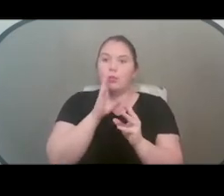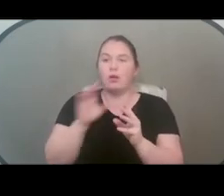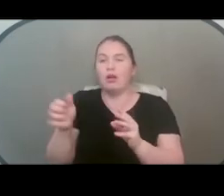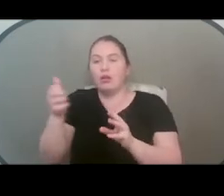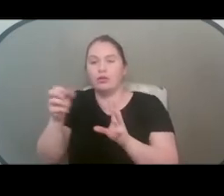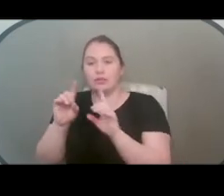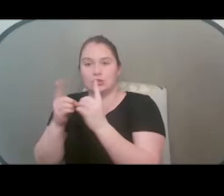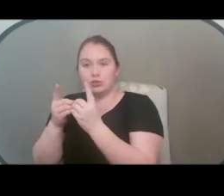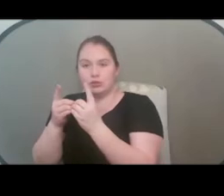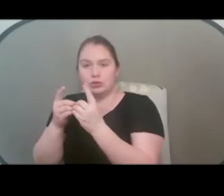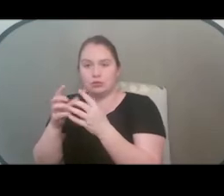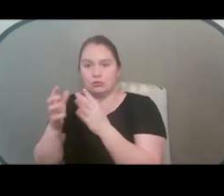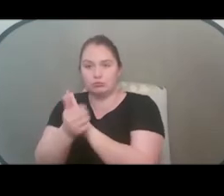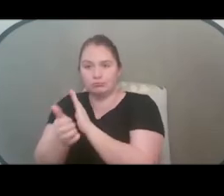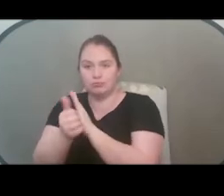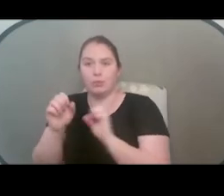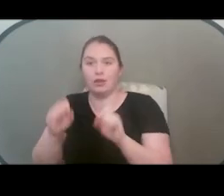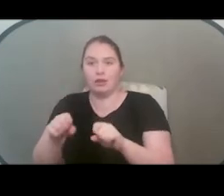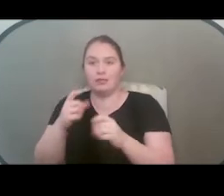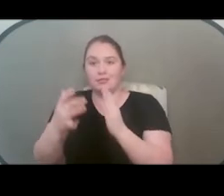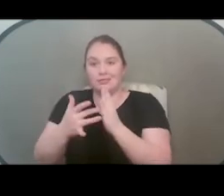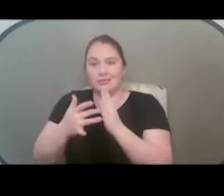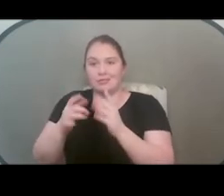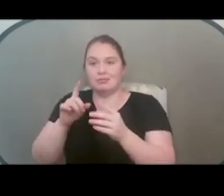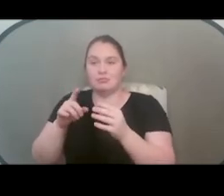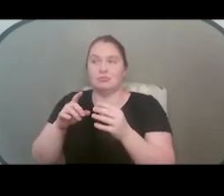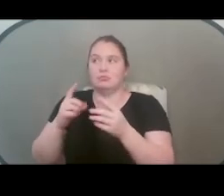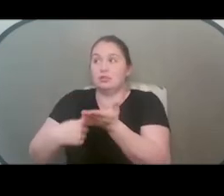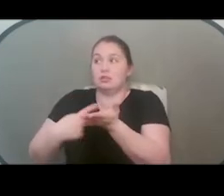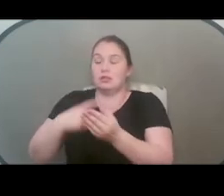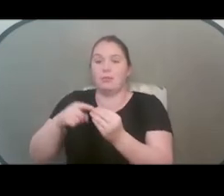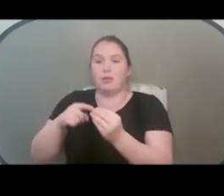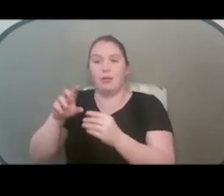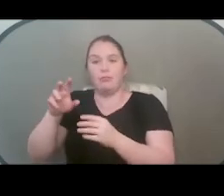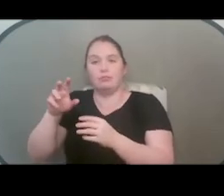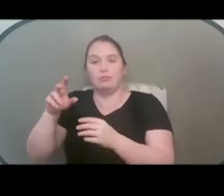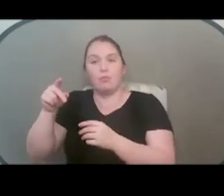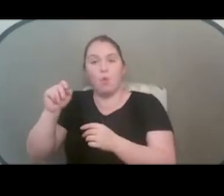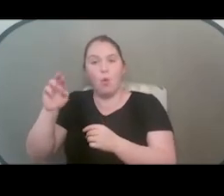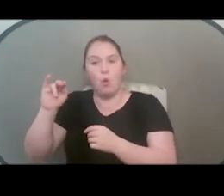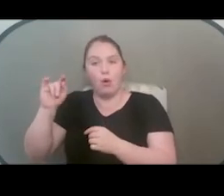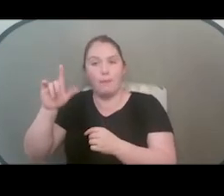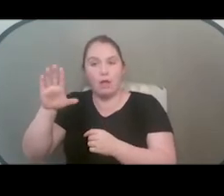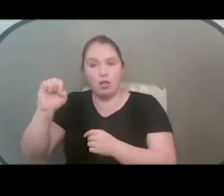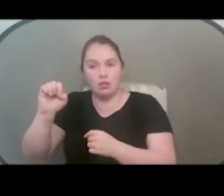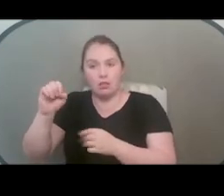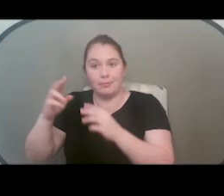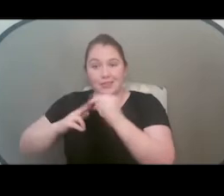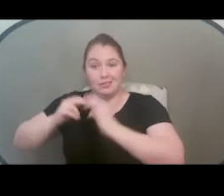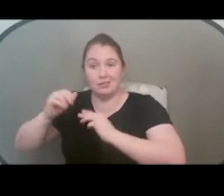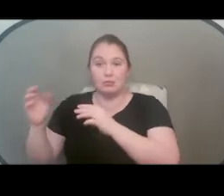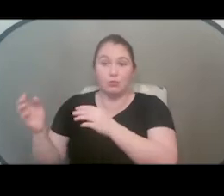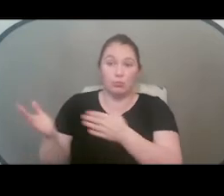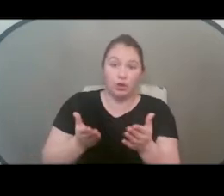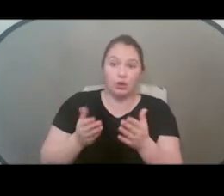talking about technology, portables, buses, all those other support elements.